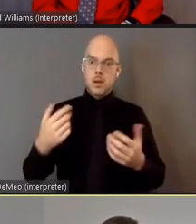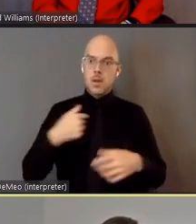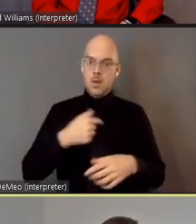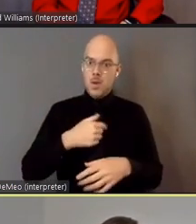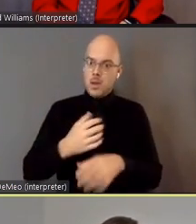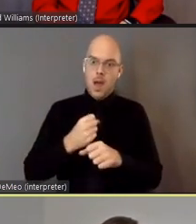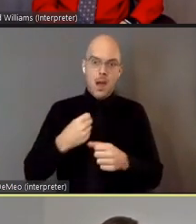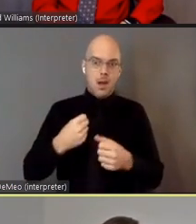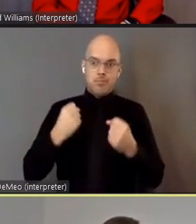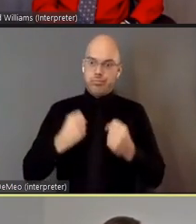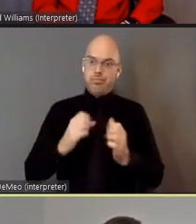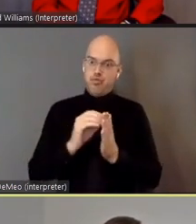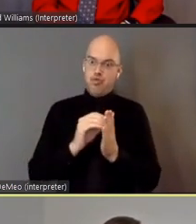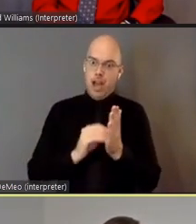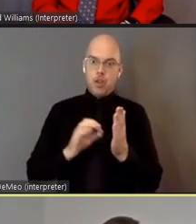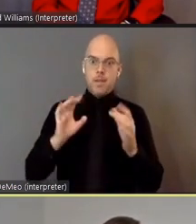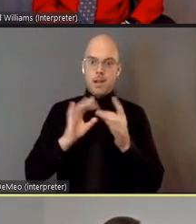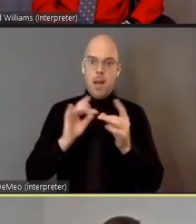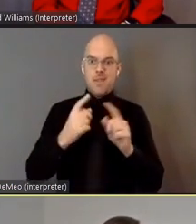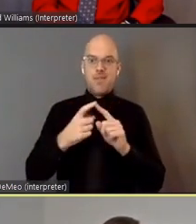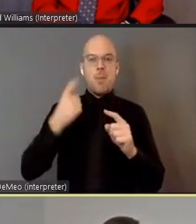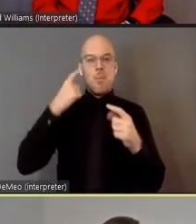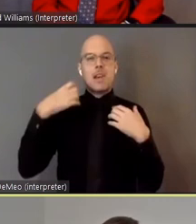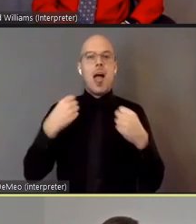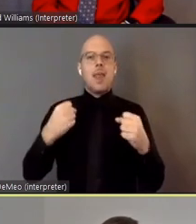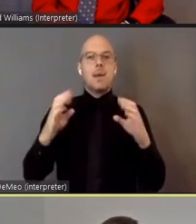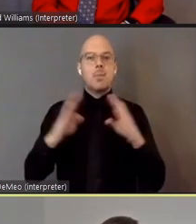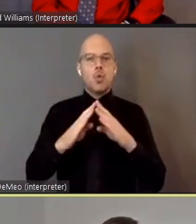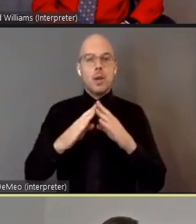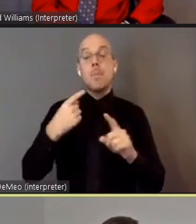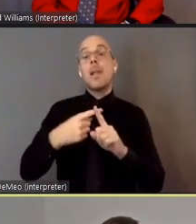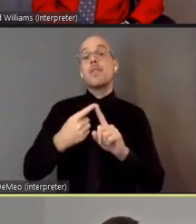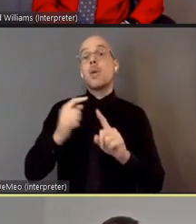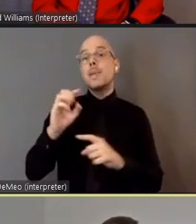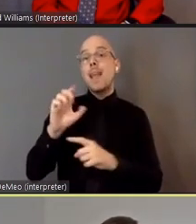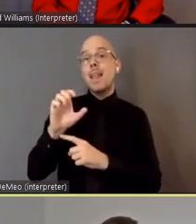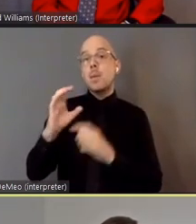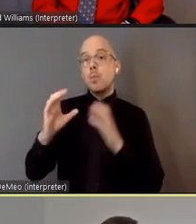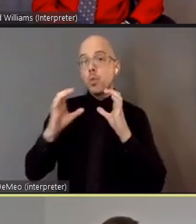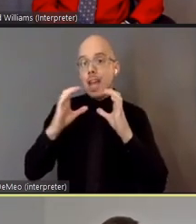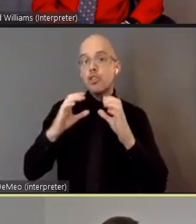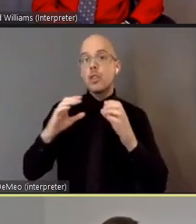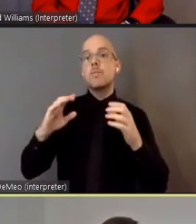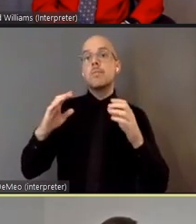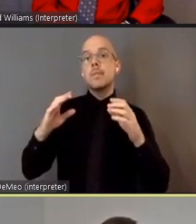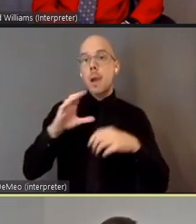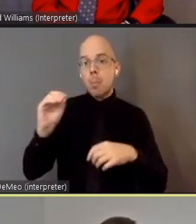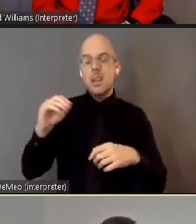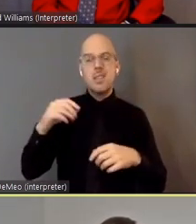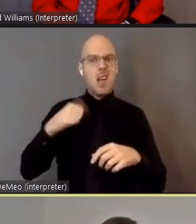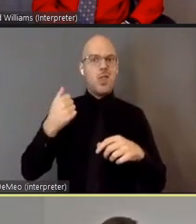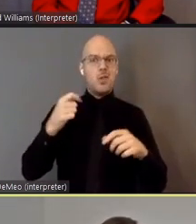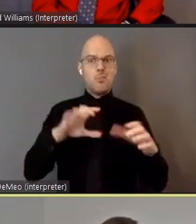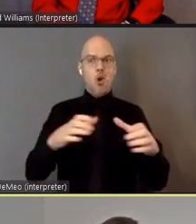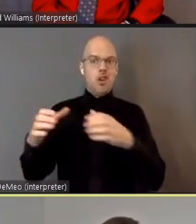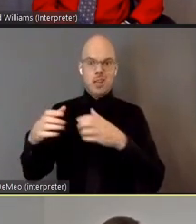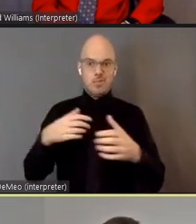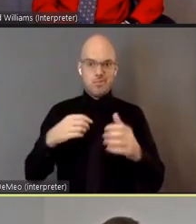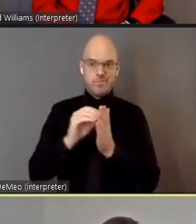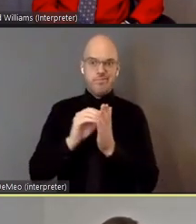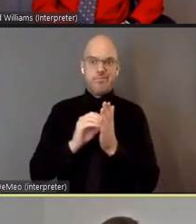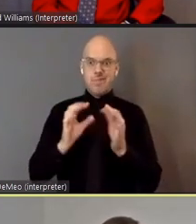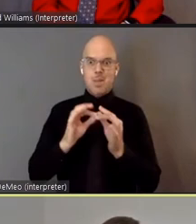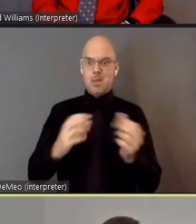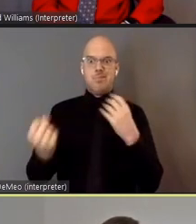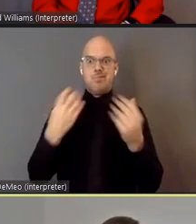of comments from the mental health community, telecommunications companies, and other interested parties. And on